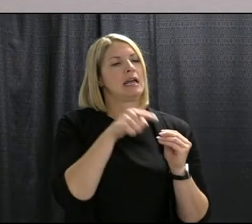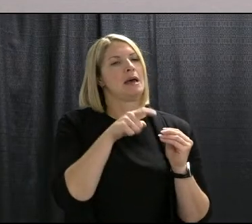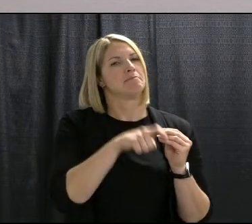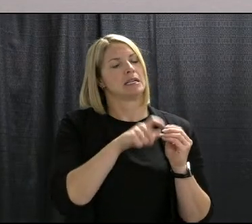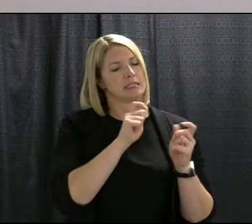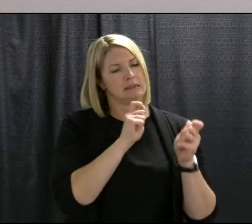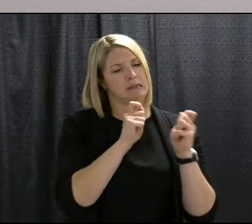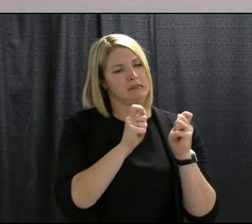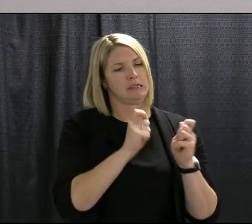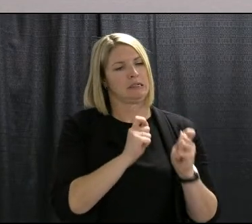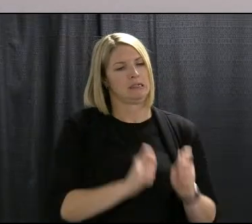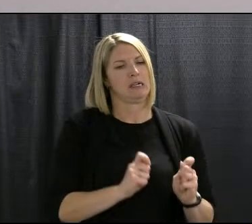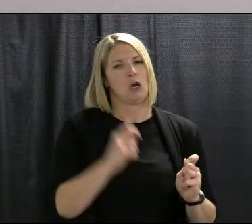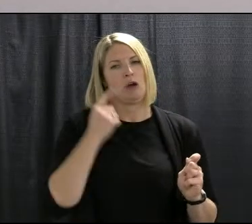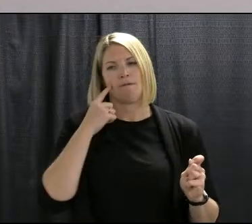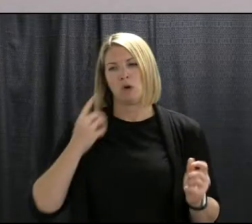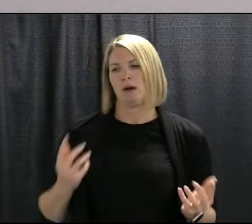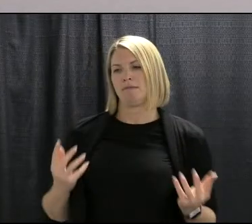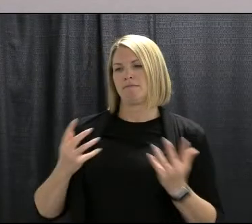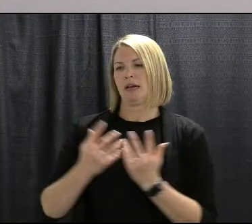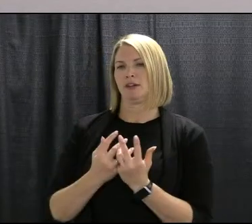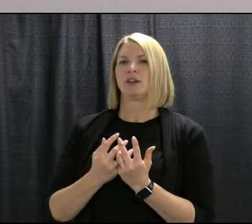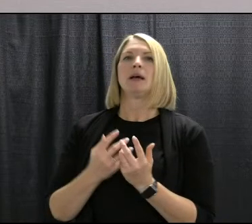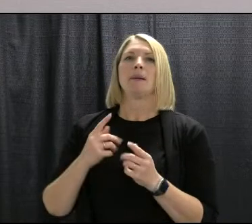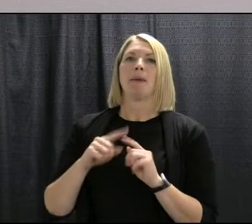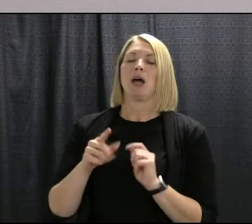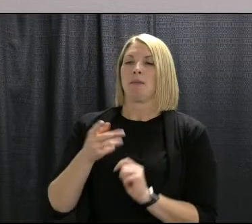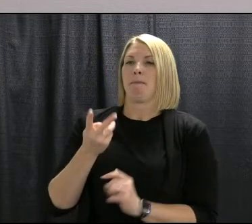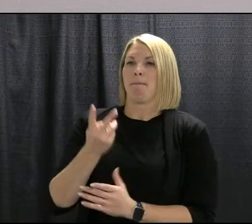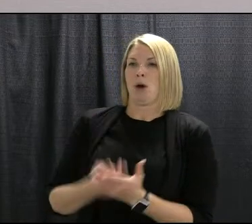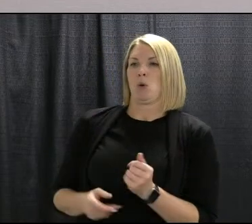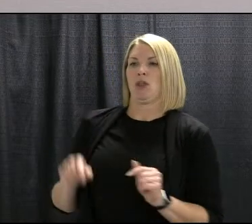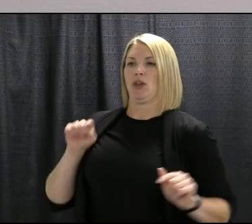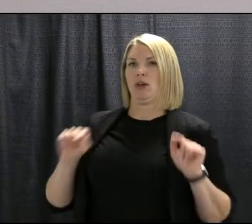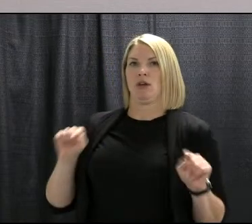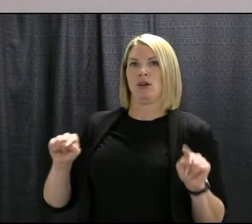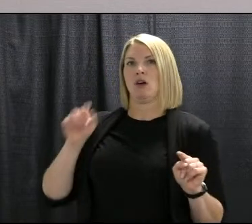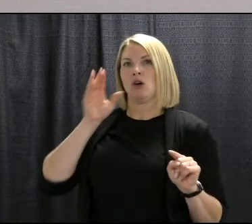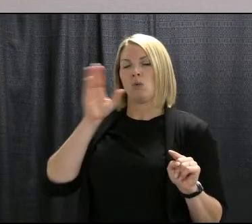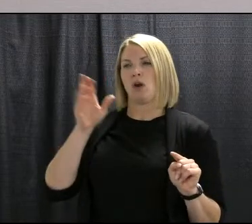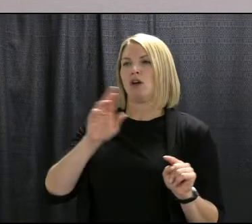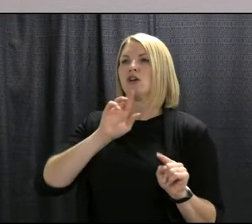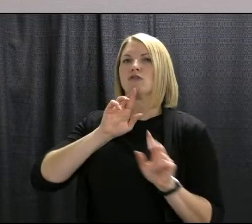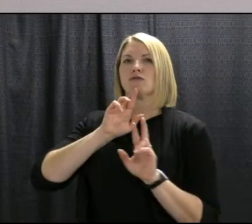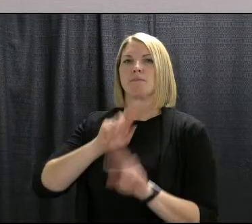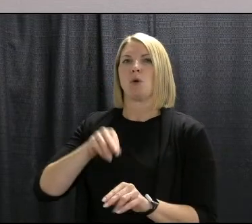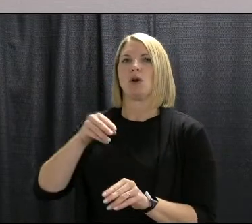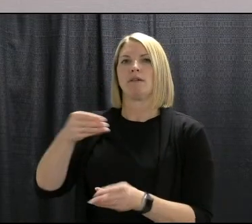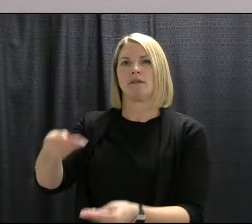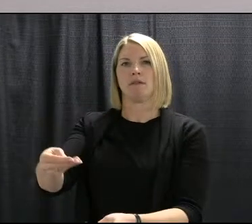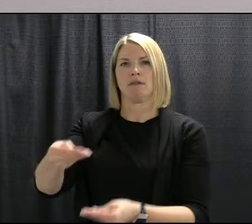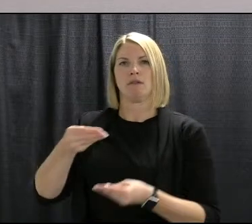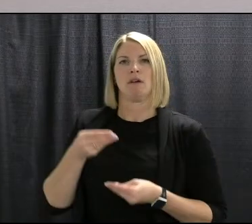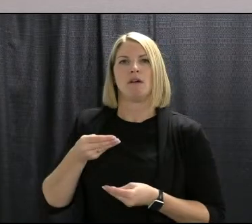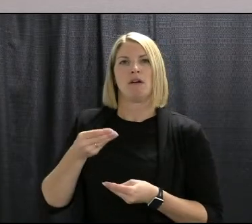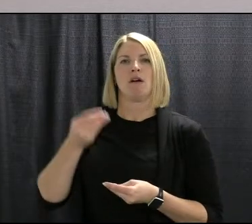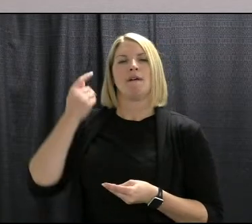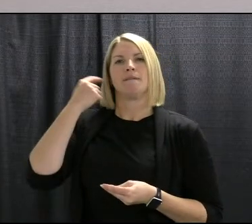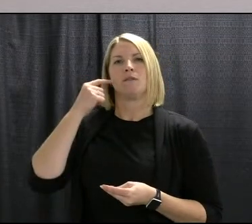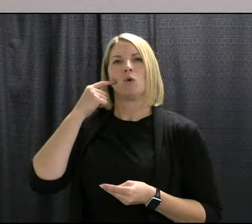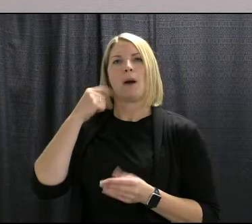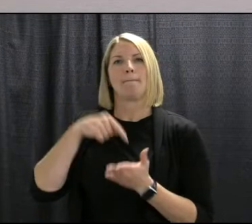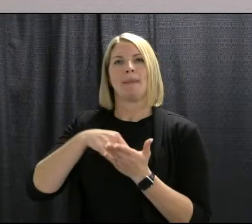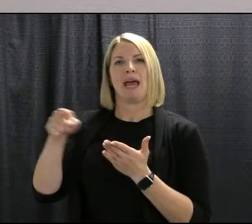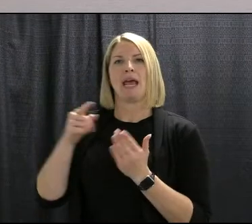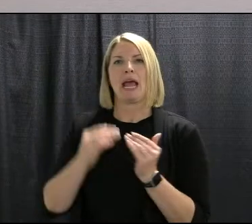Service Commission, will also receive the reports on transparency, the reports on ensuring that we